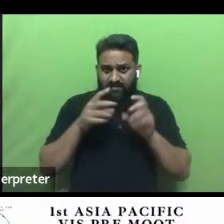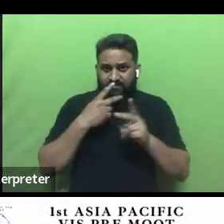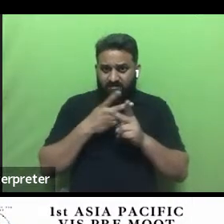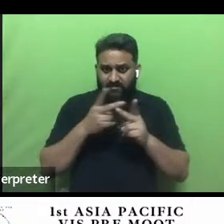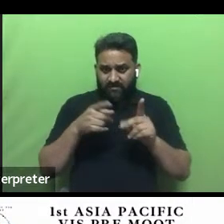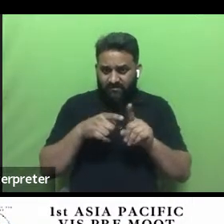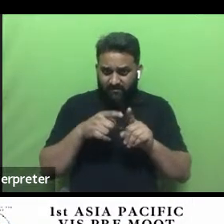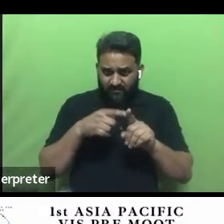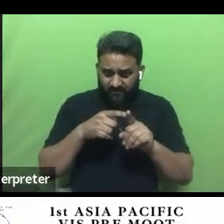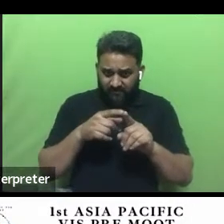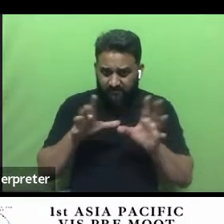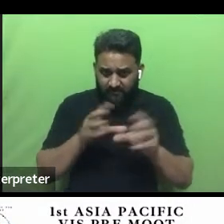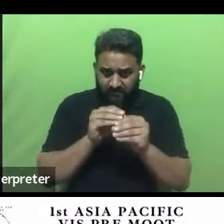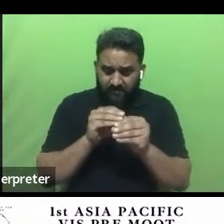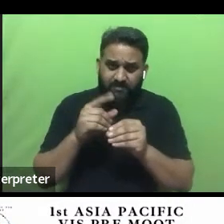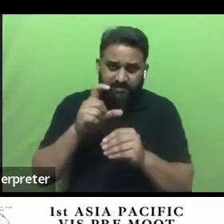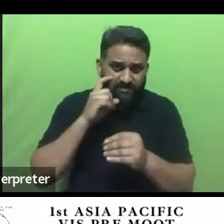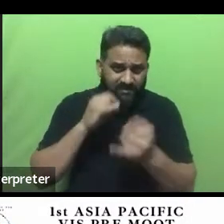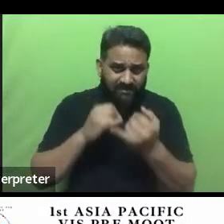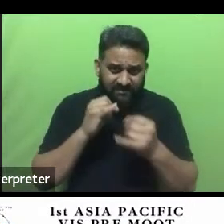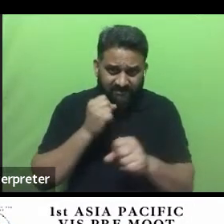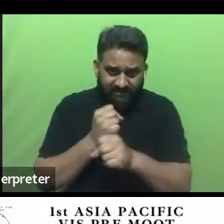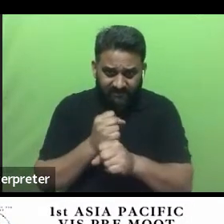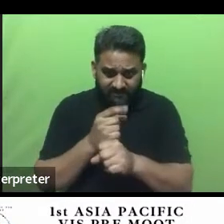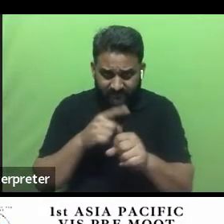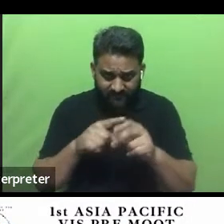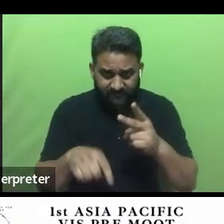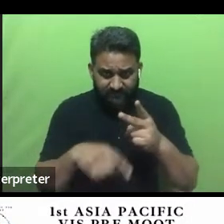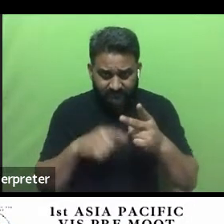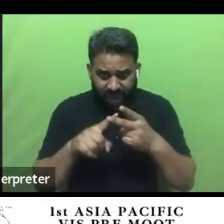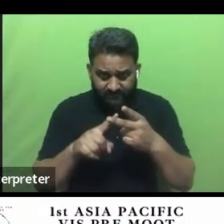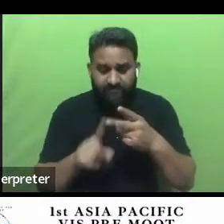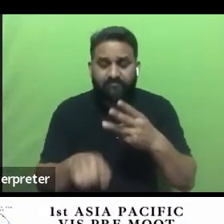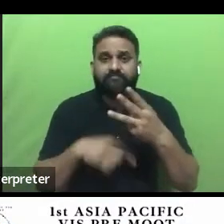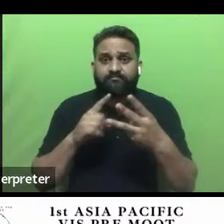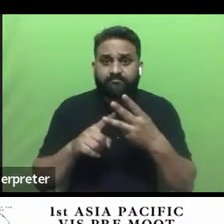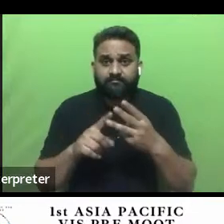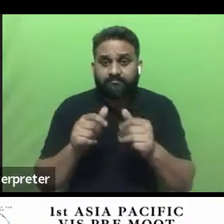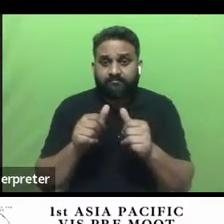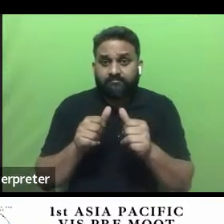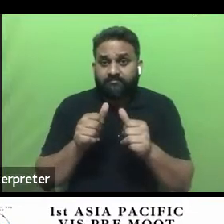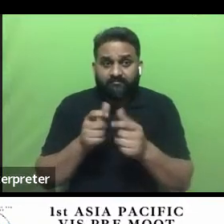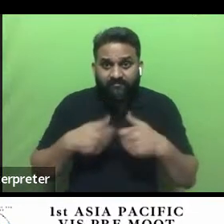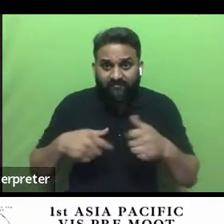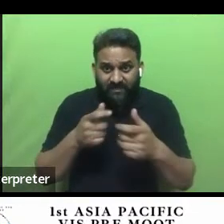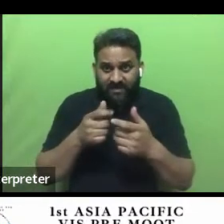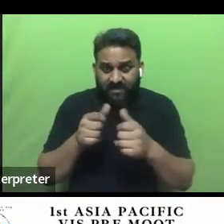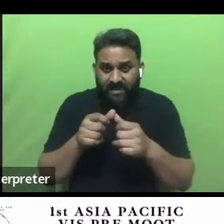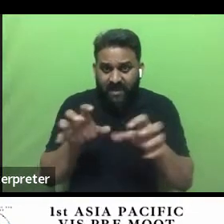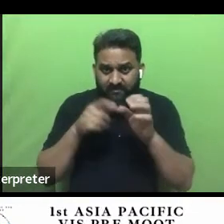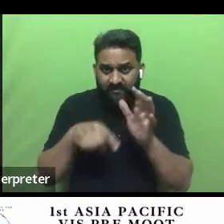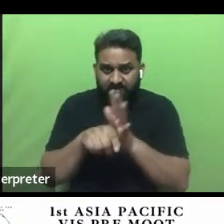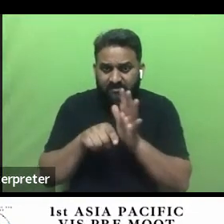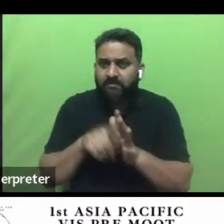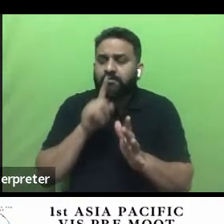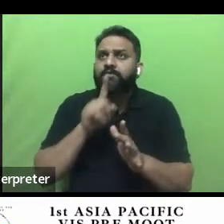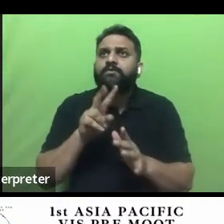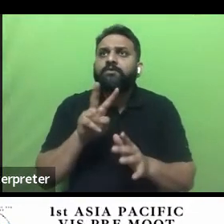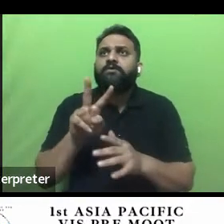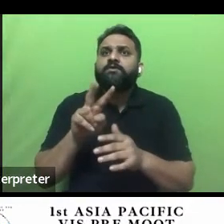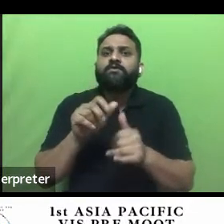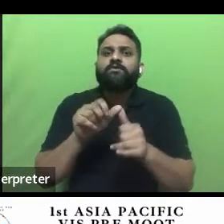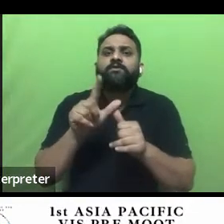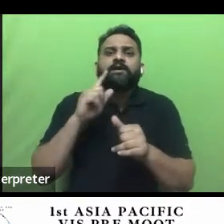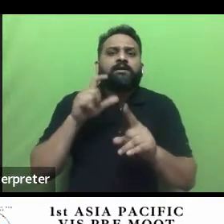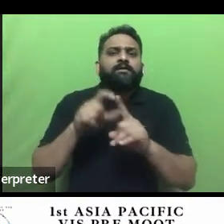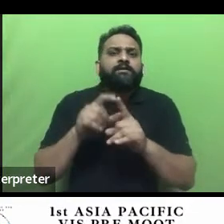of the CISG. And thirdly, that this arbitration agreement was not validly concluded and therefore the